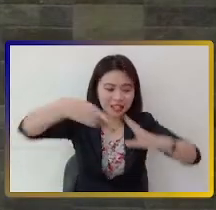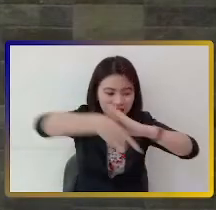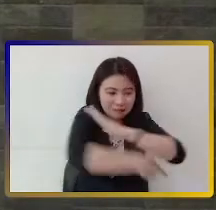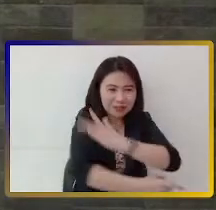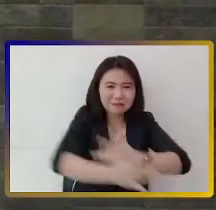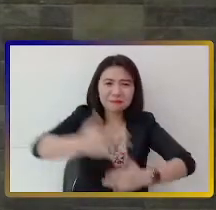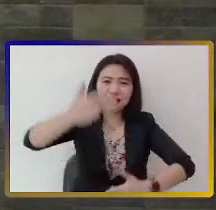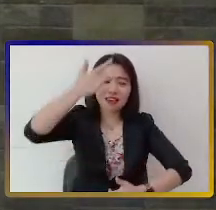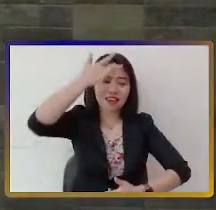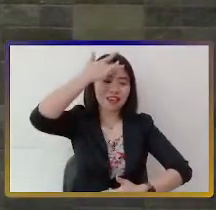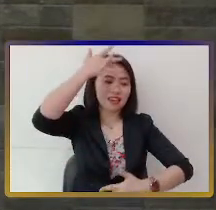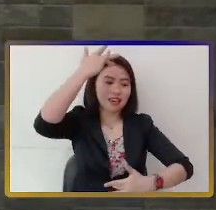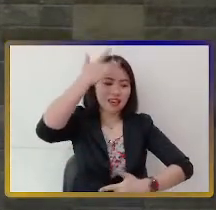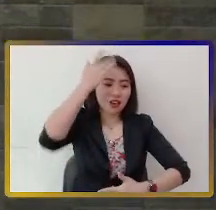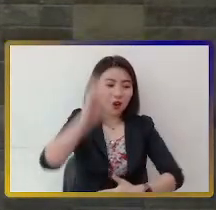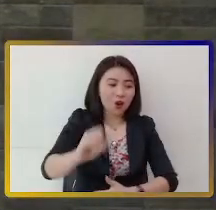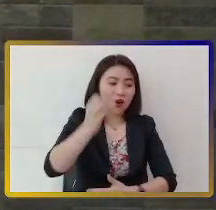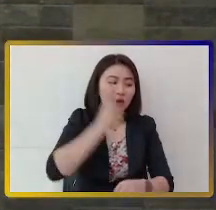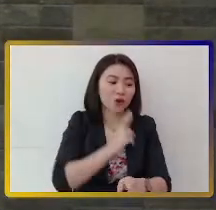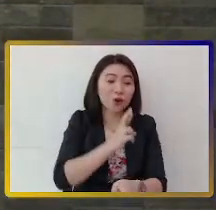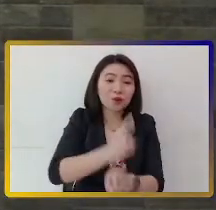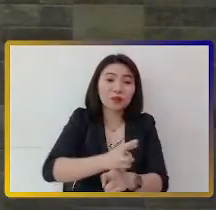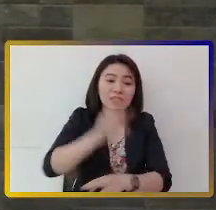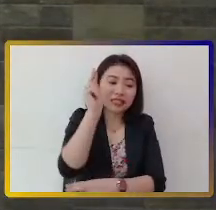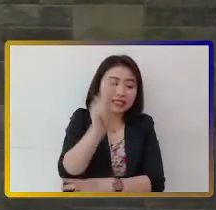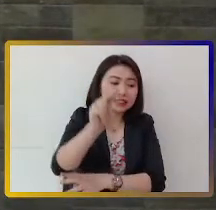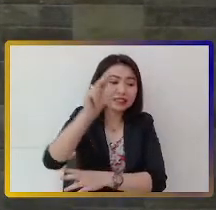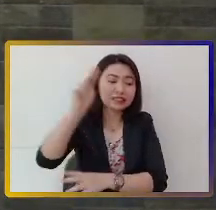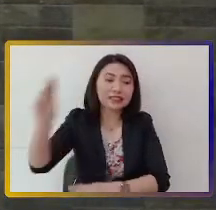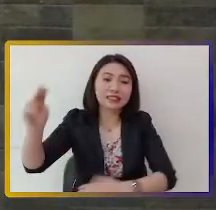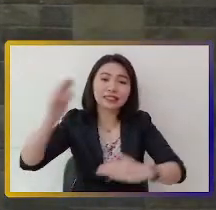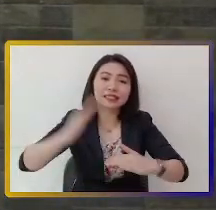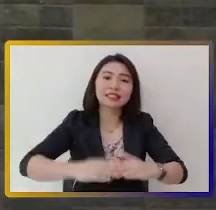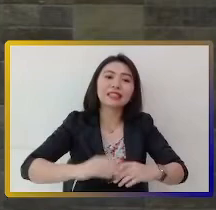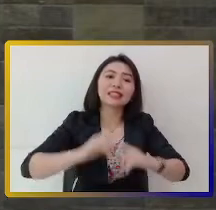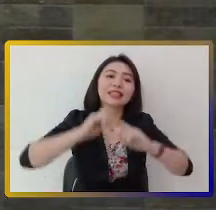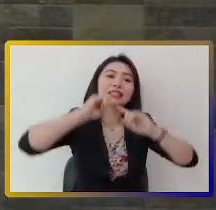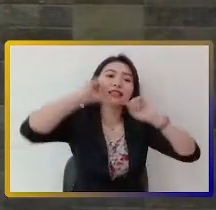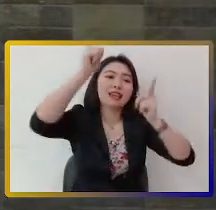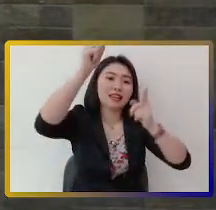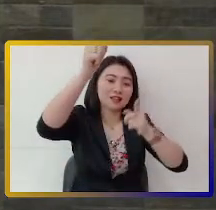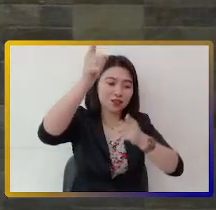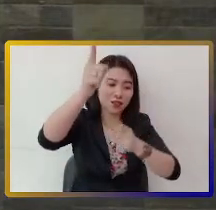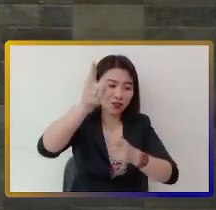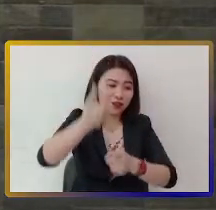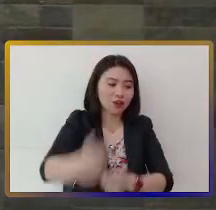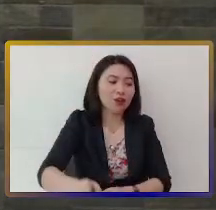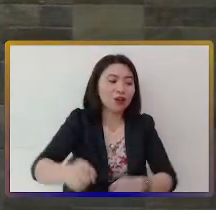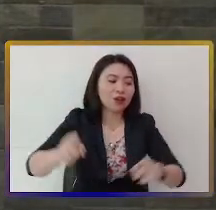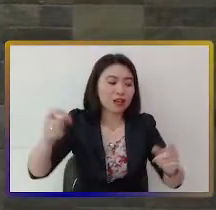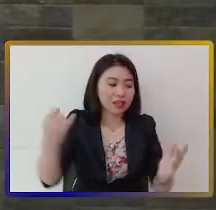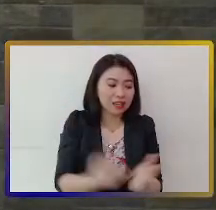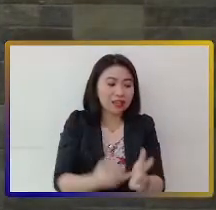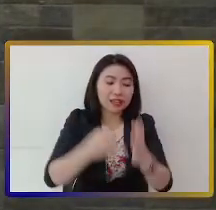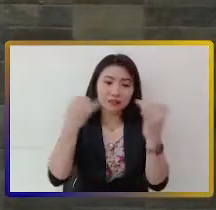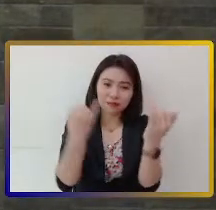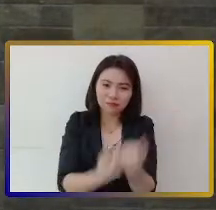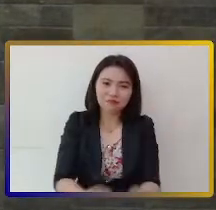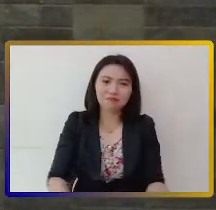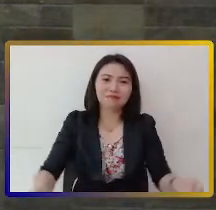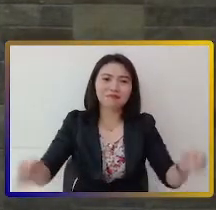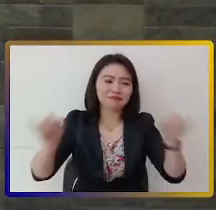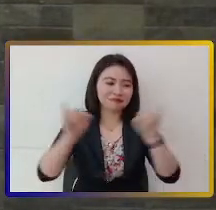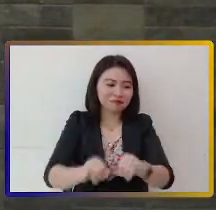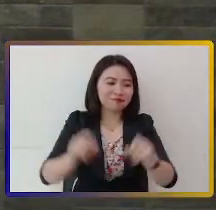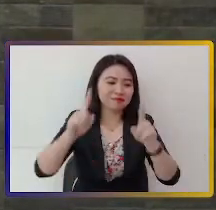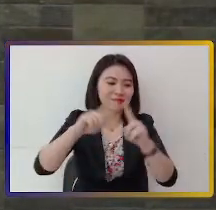your deepest pain, or you're really needing an answer, if